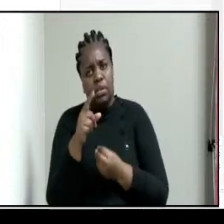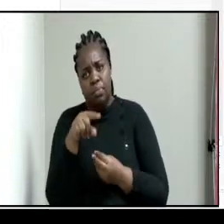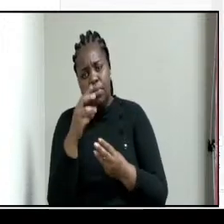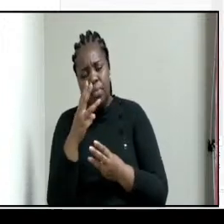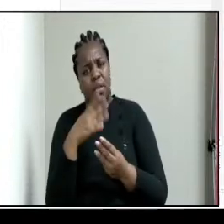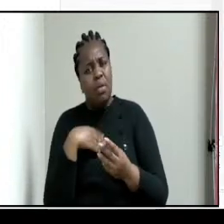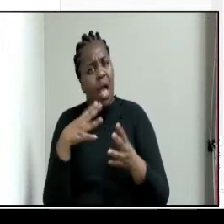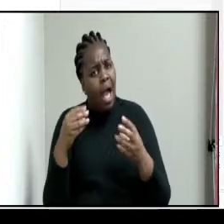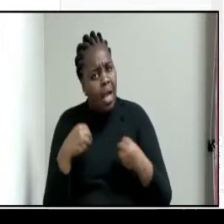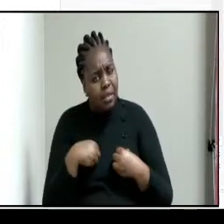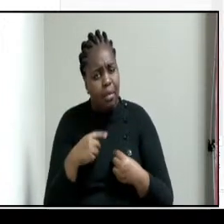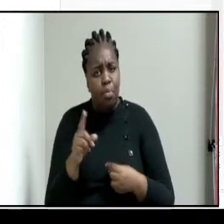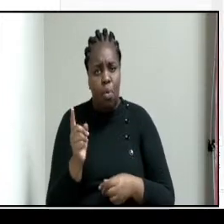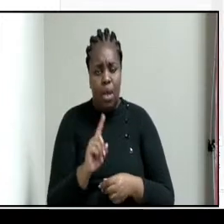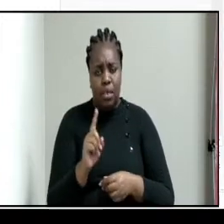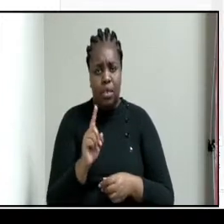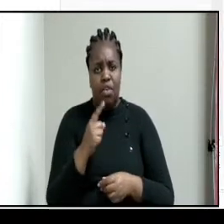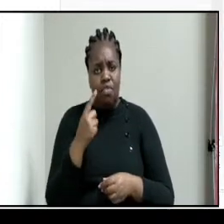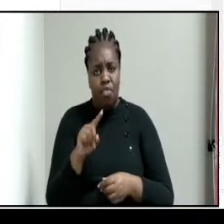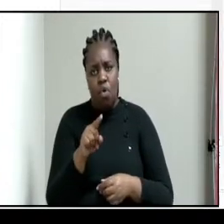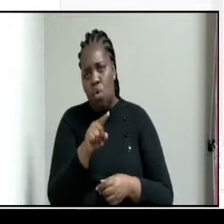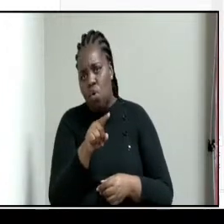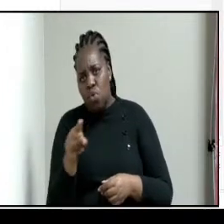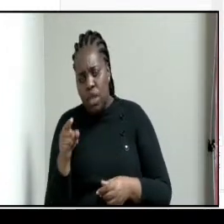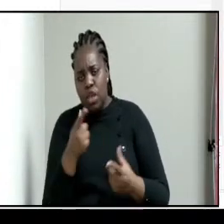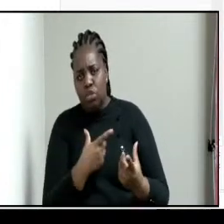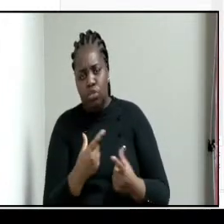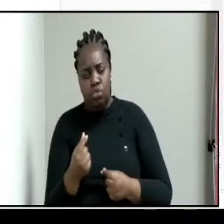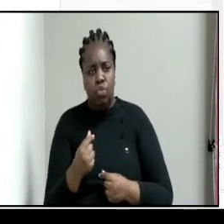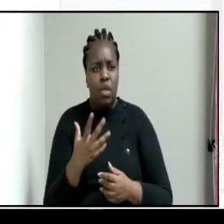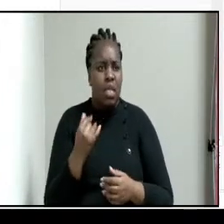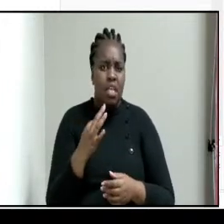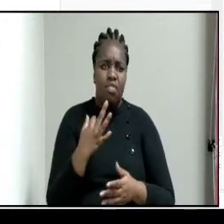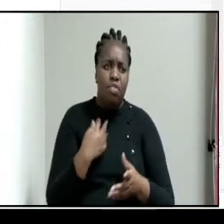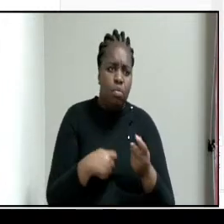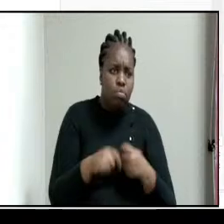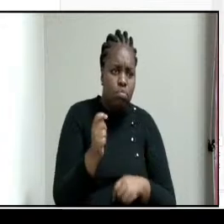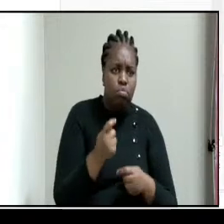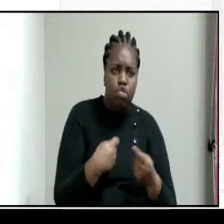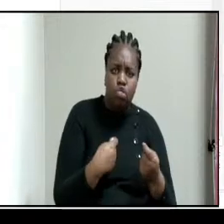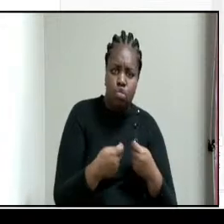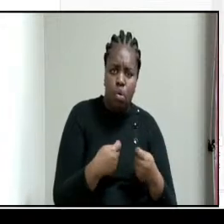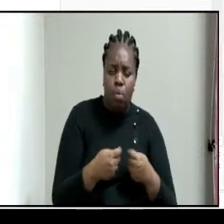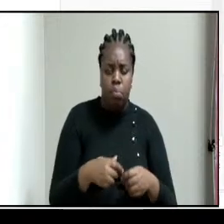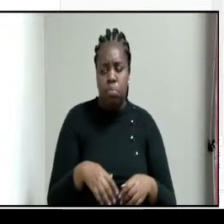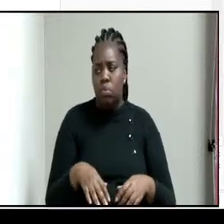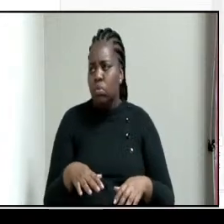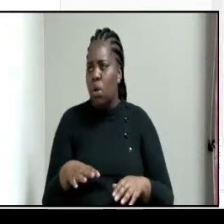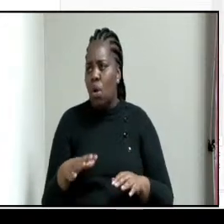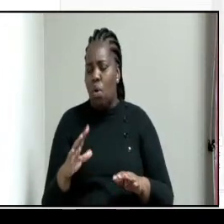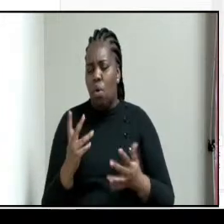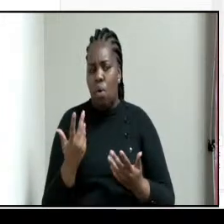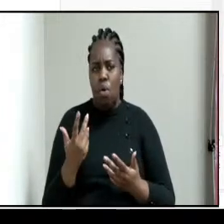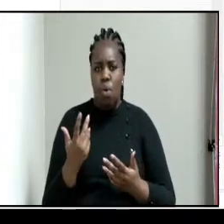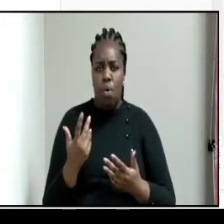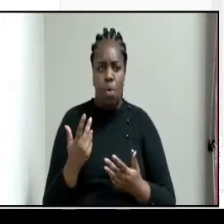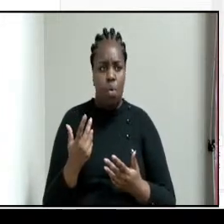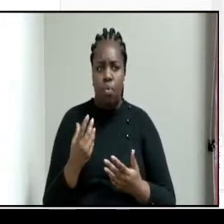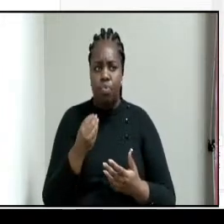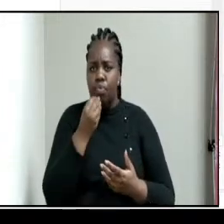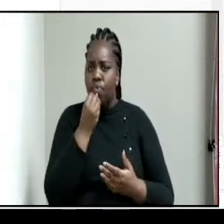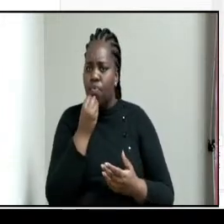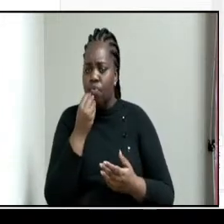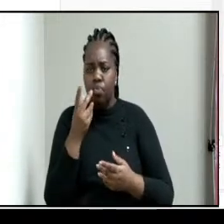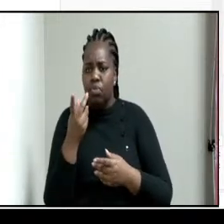is acceptable in terms of what they consume. You know, if you go to dispenser shops, if you go to, all food